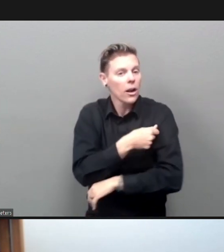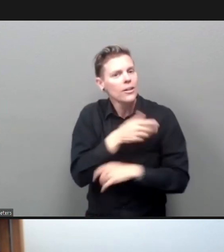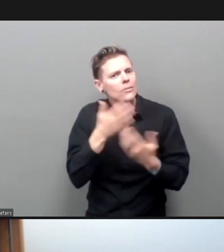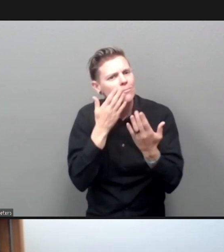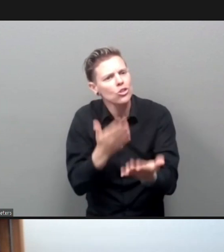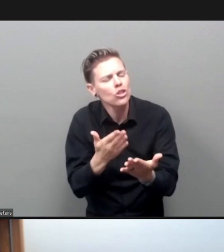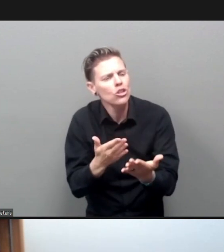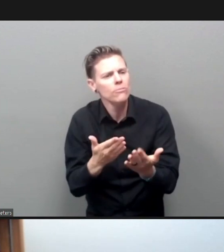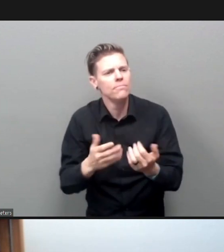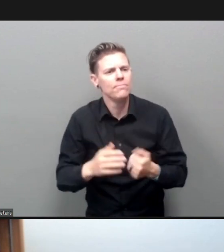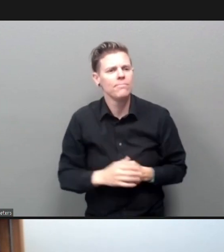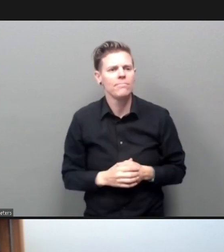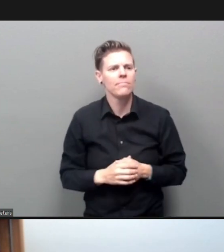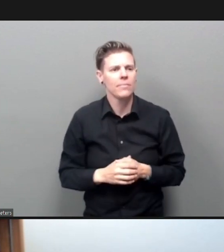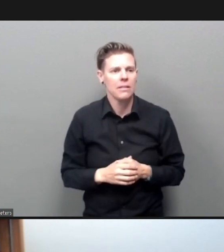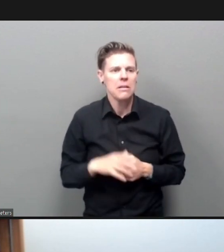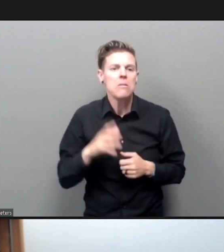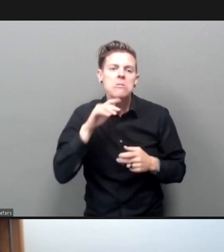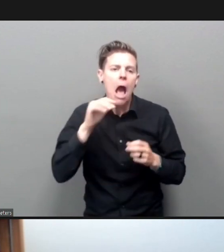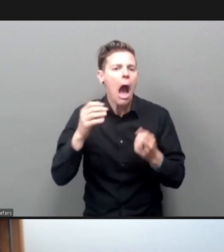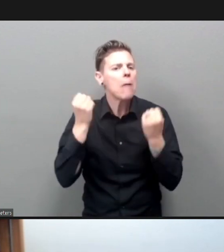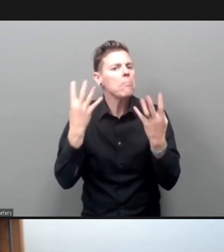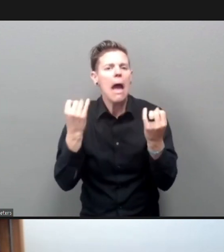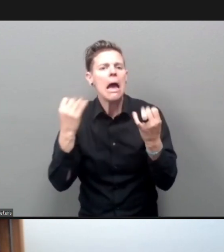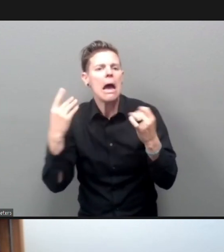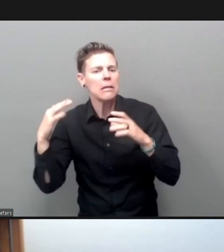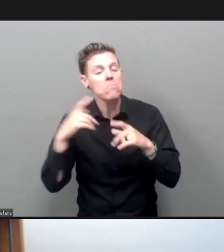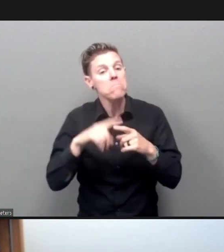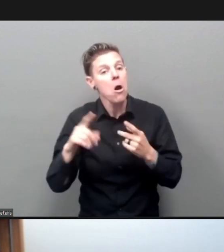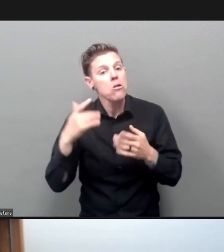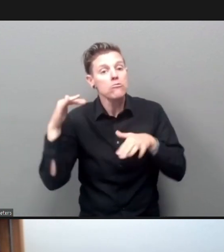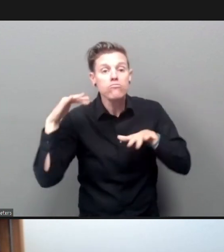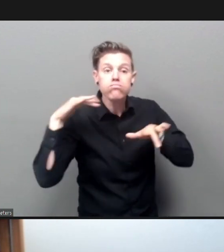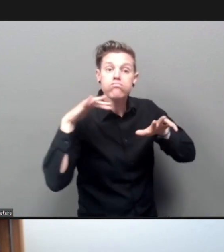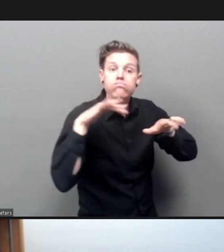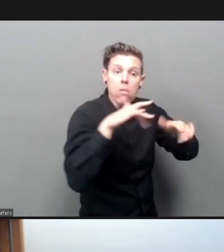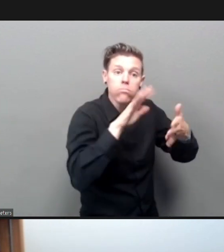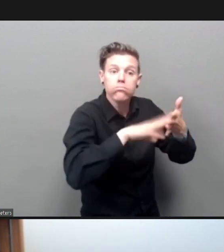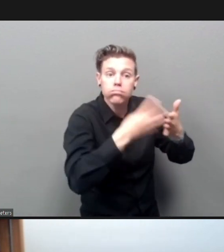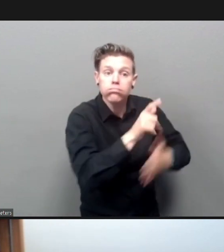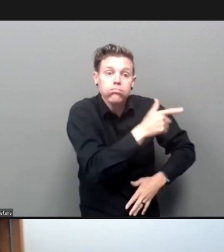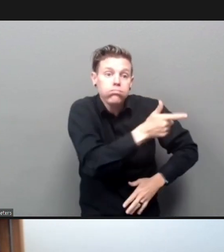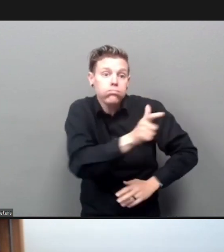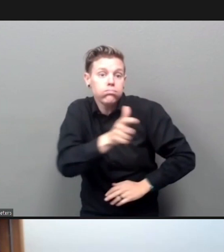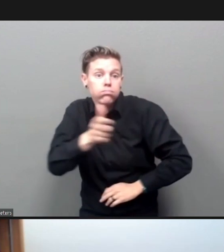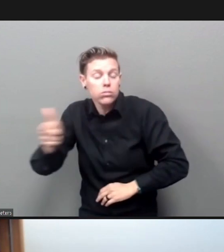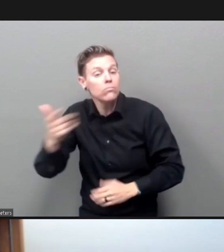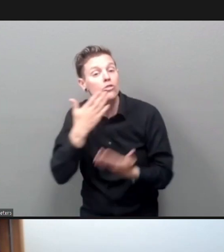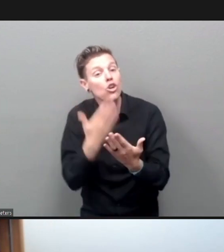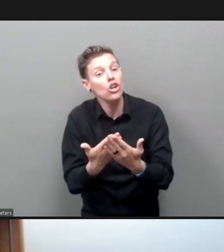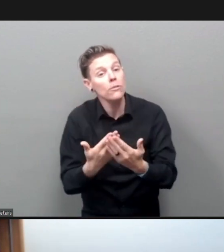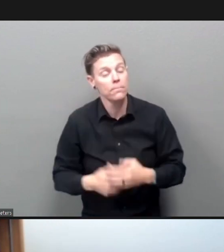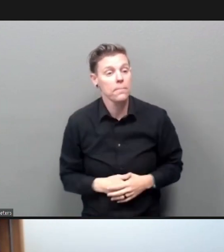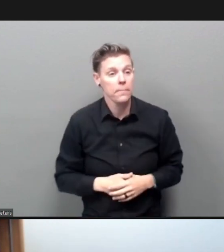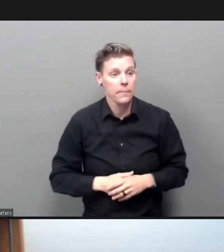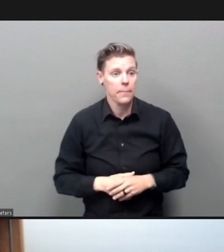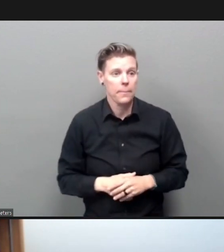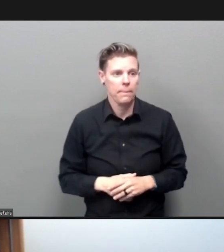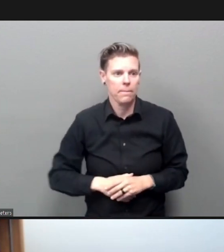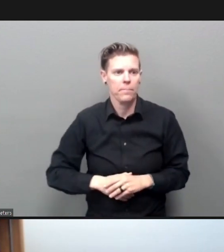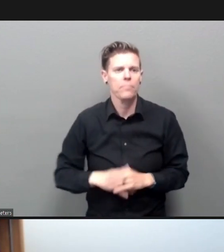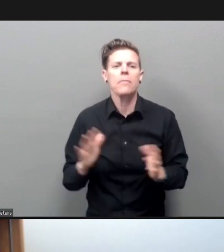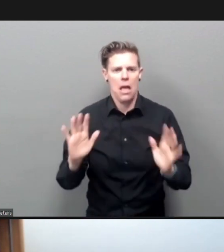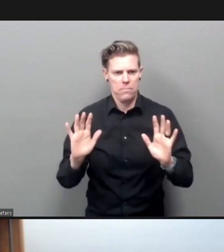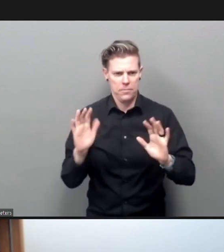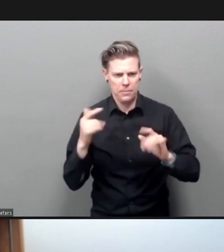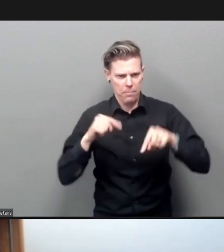many people in one place in a really, really long time. So I think, again, at an individual